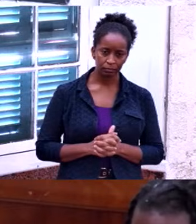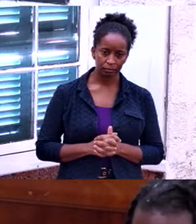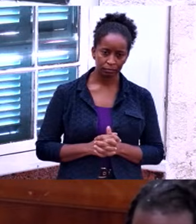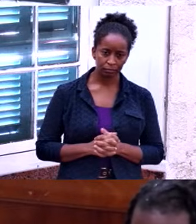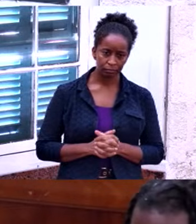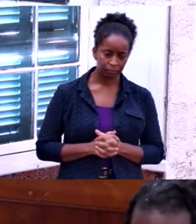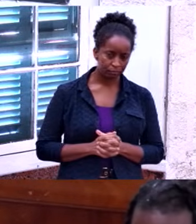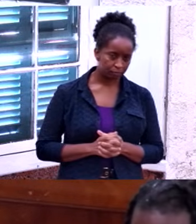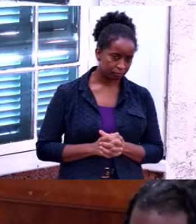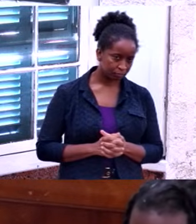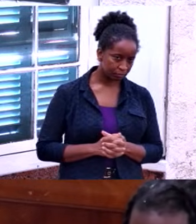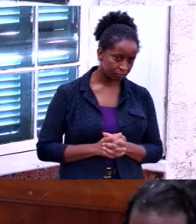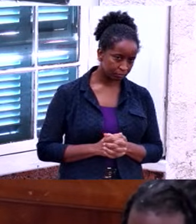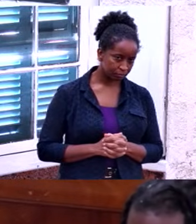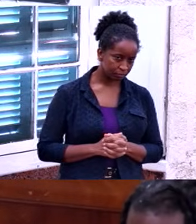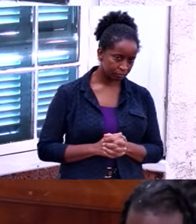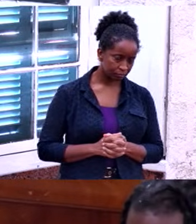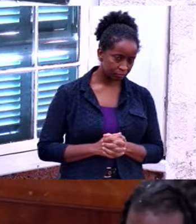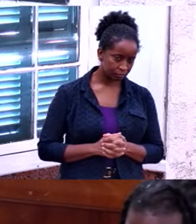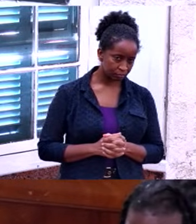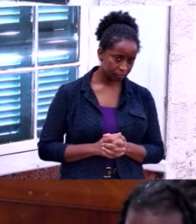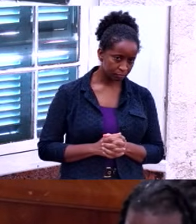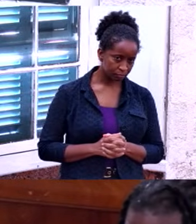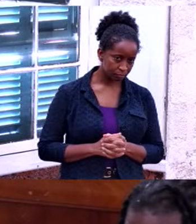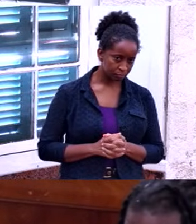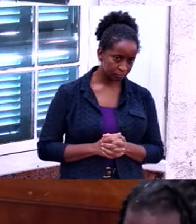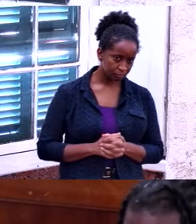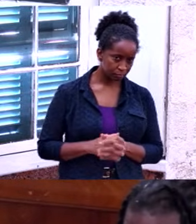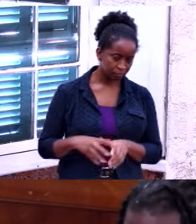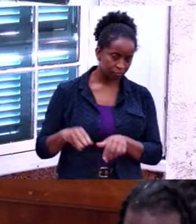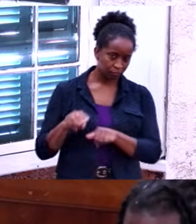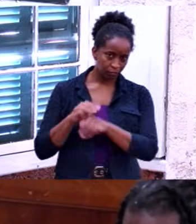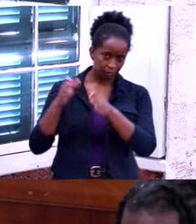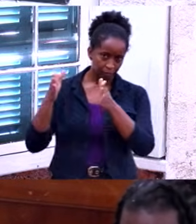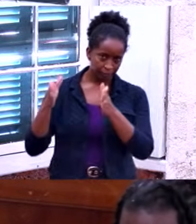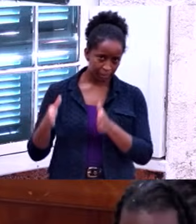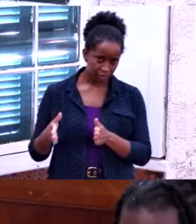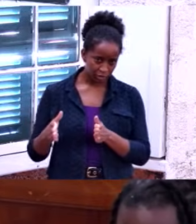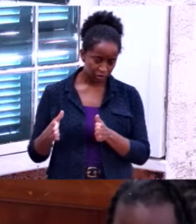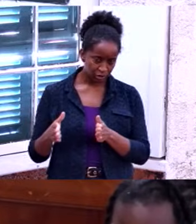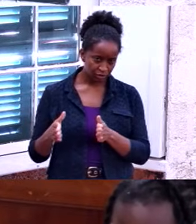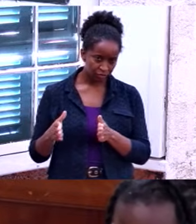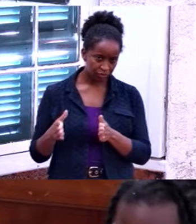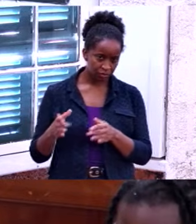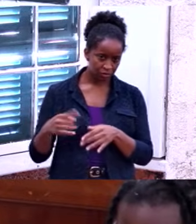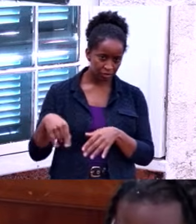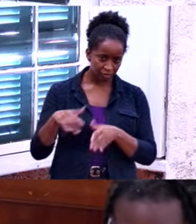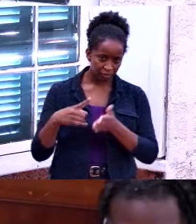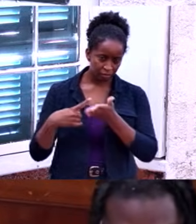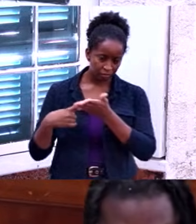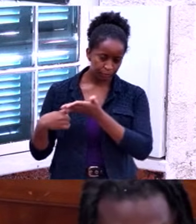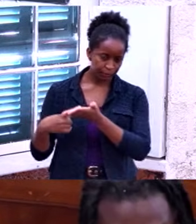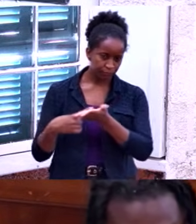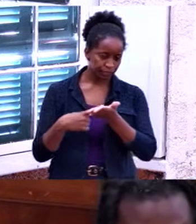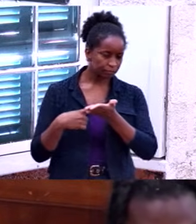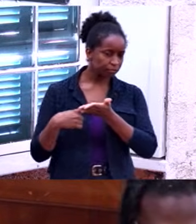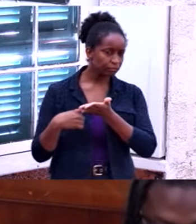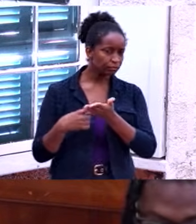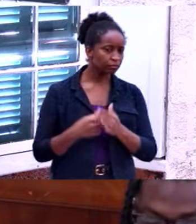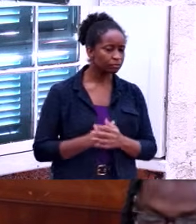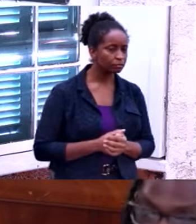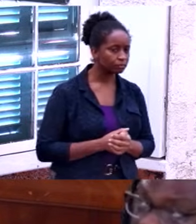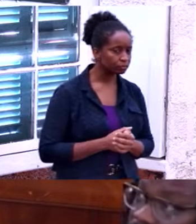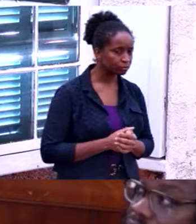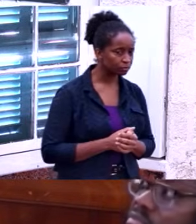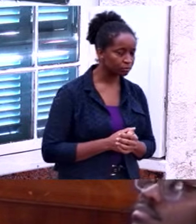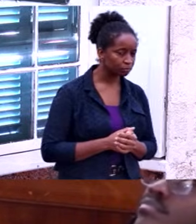to participate and lead in the debate, to answer questions and to engage with members of other houses. Only